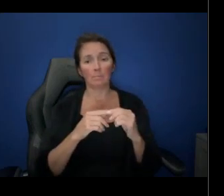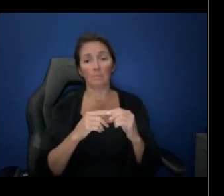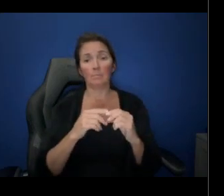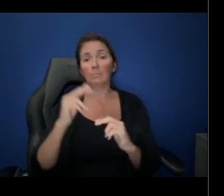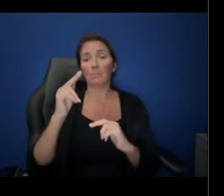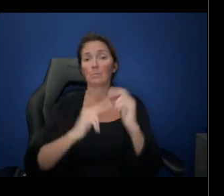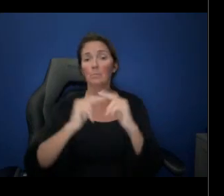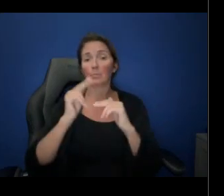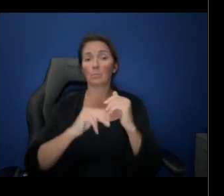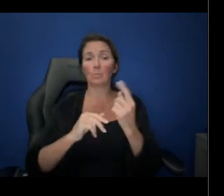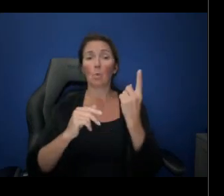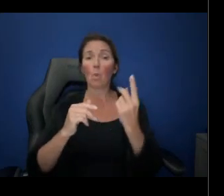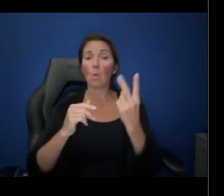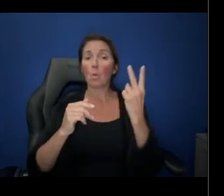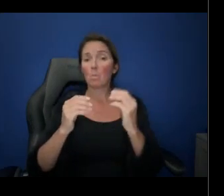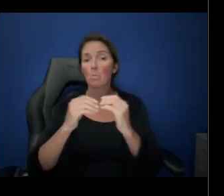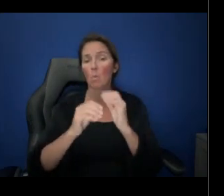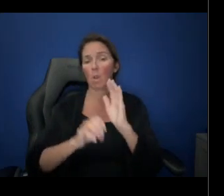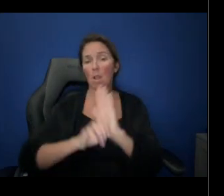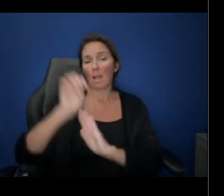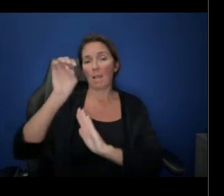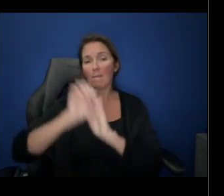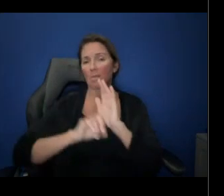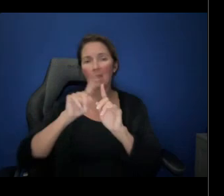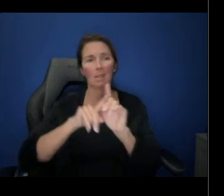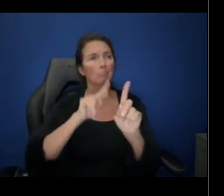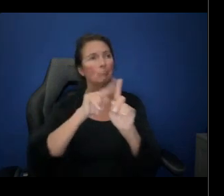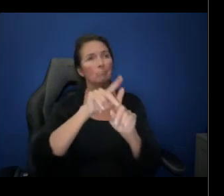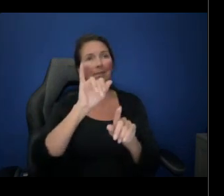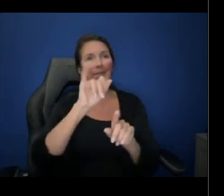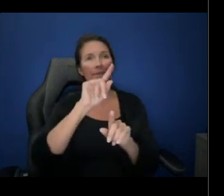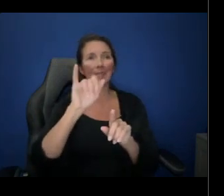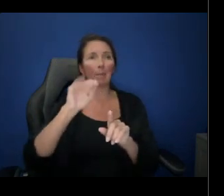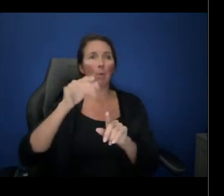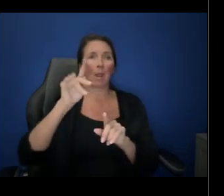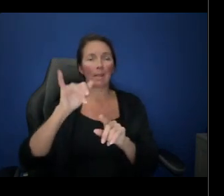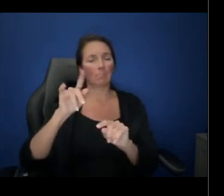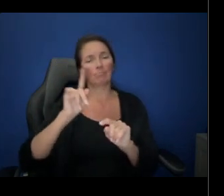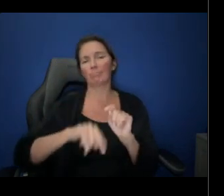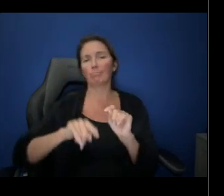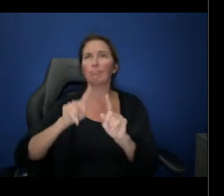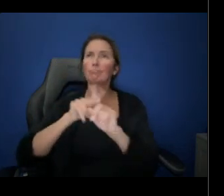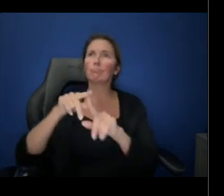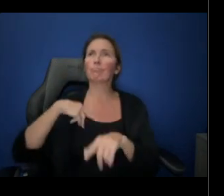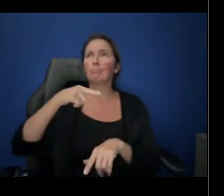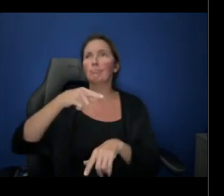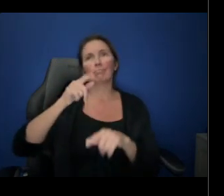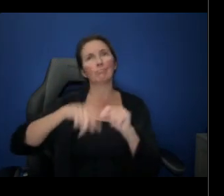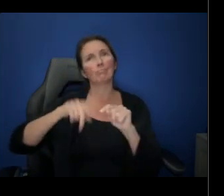Buildings with 1 or more elevators cannot claim site impracticality.